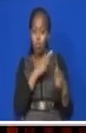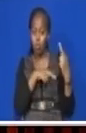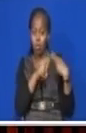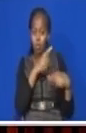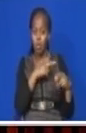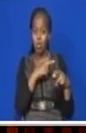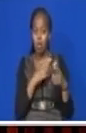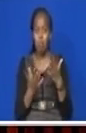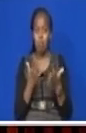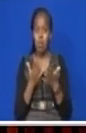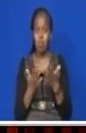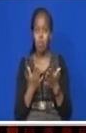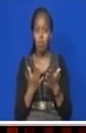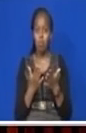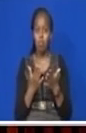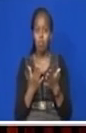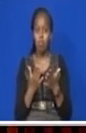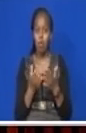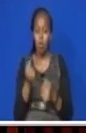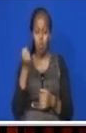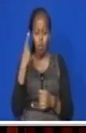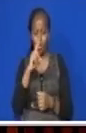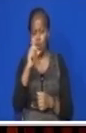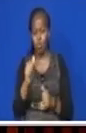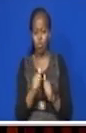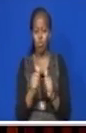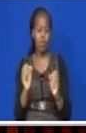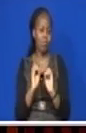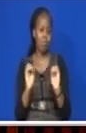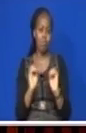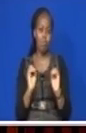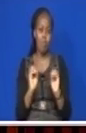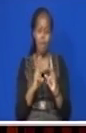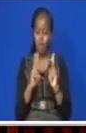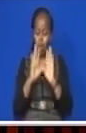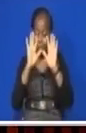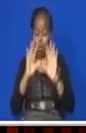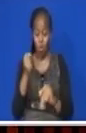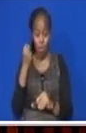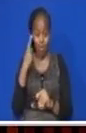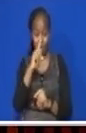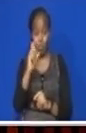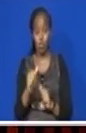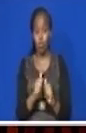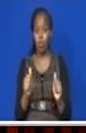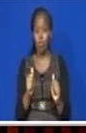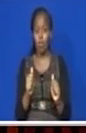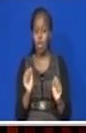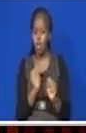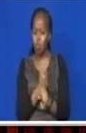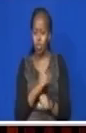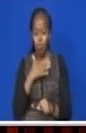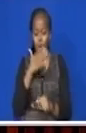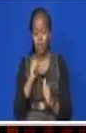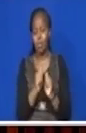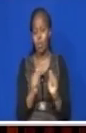maybe failing to understand the question, okay? It's very important to understand the question because you cannot answer a question which you don't understand. So